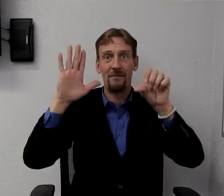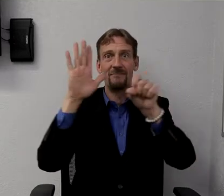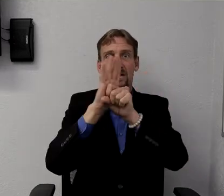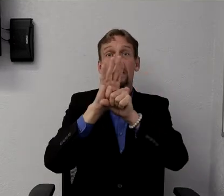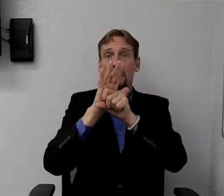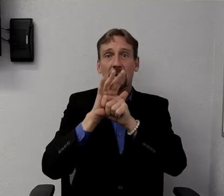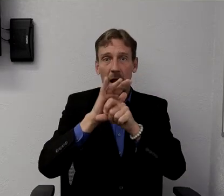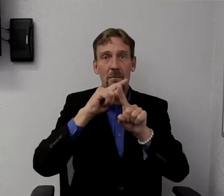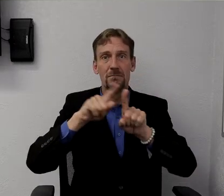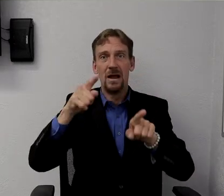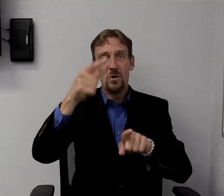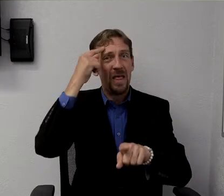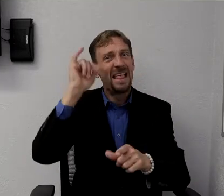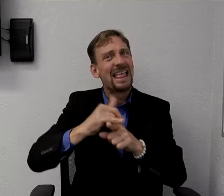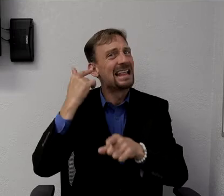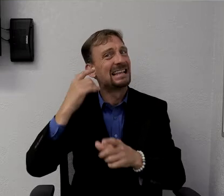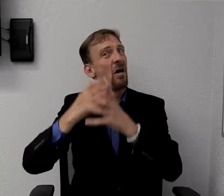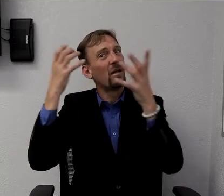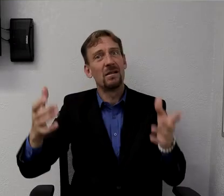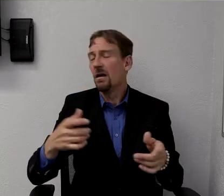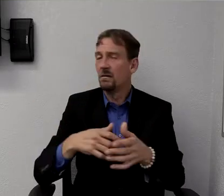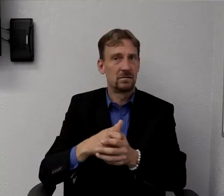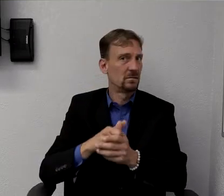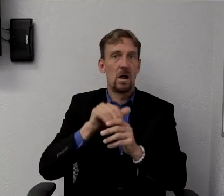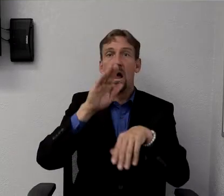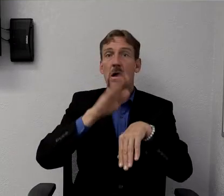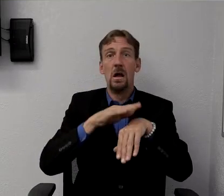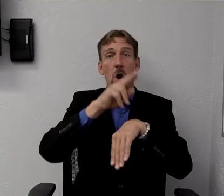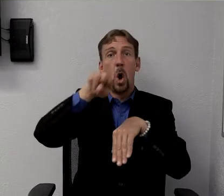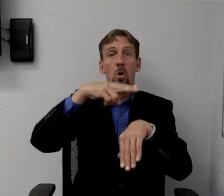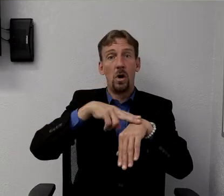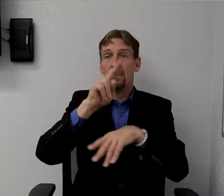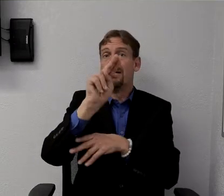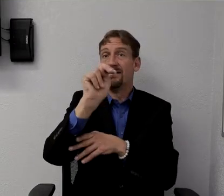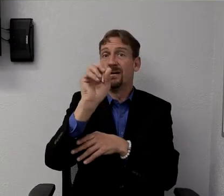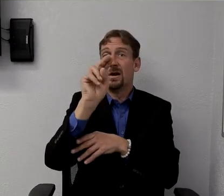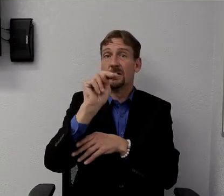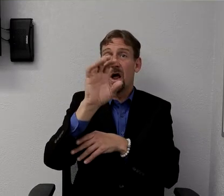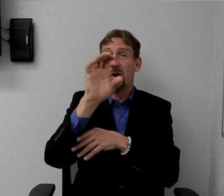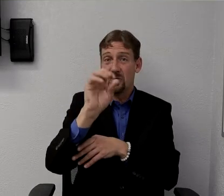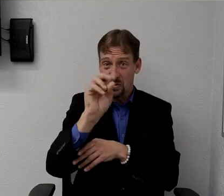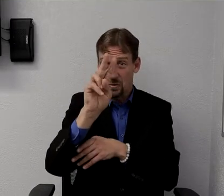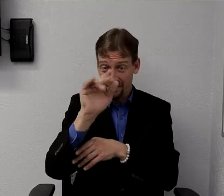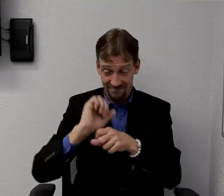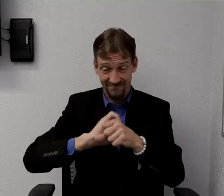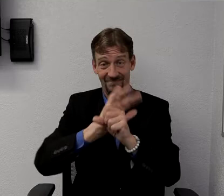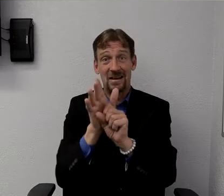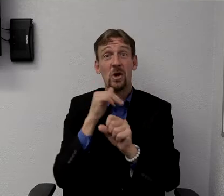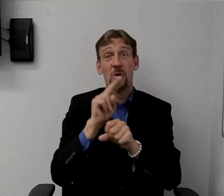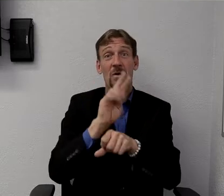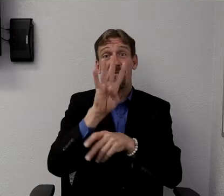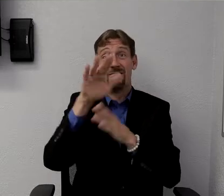past, under normal non-COVID conditions, we use 45,000 masks a month. So with